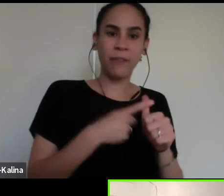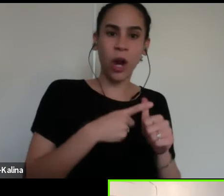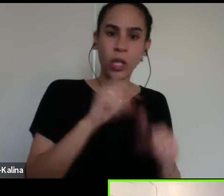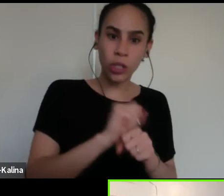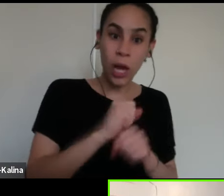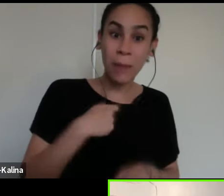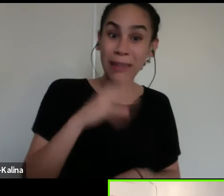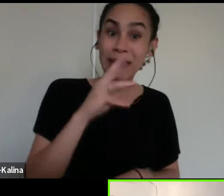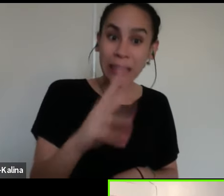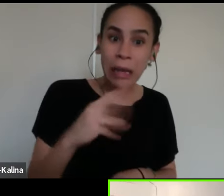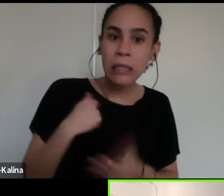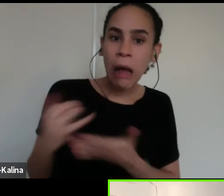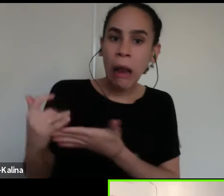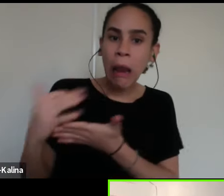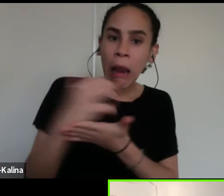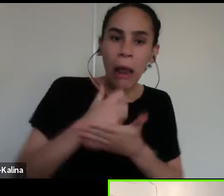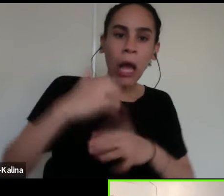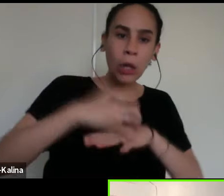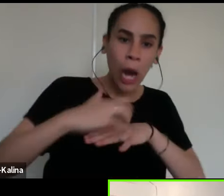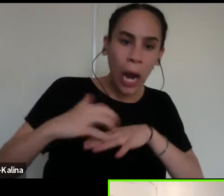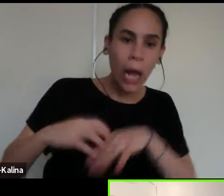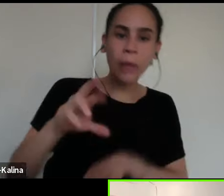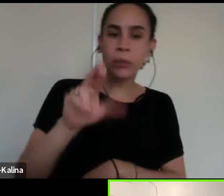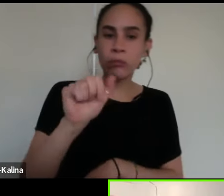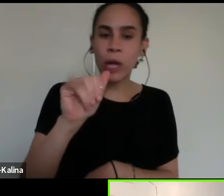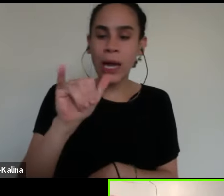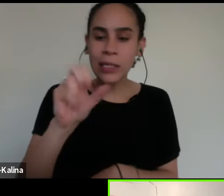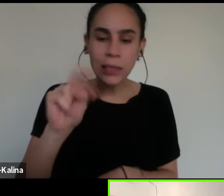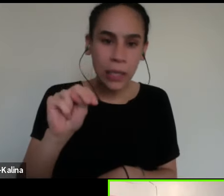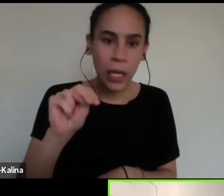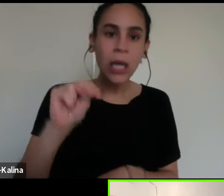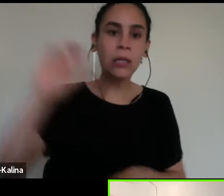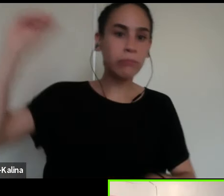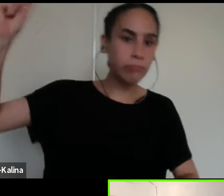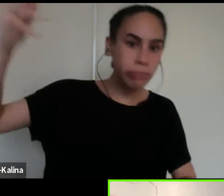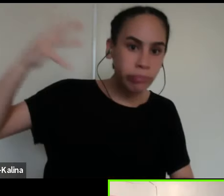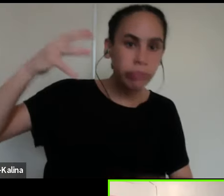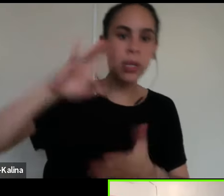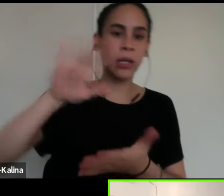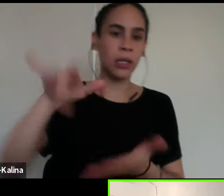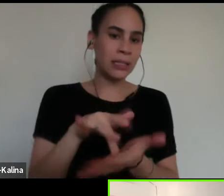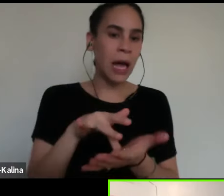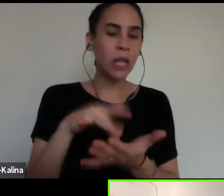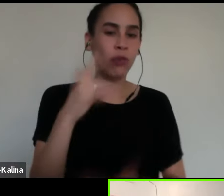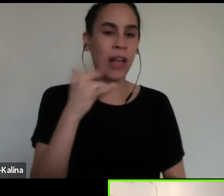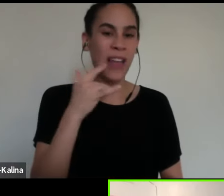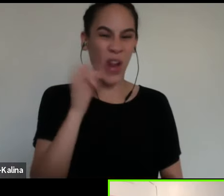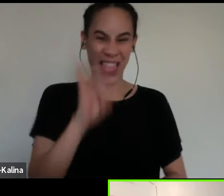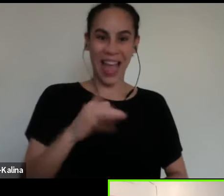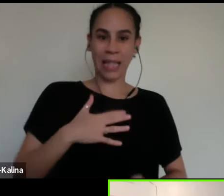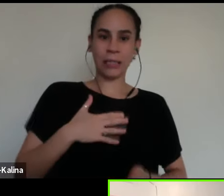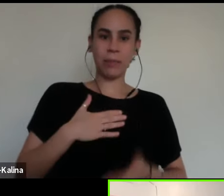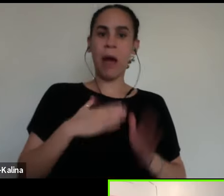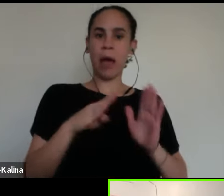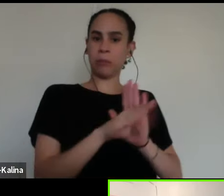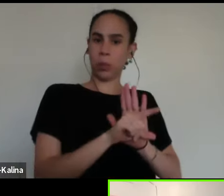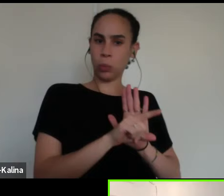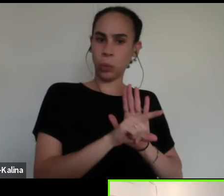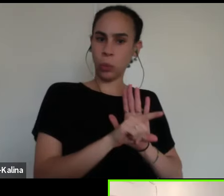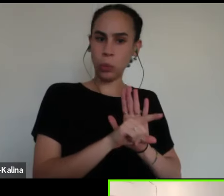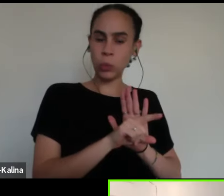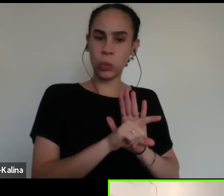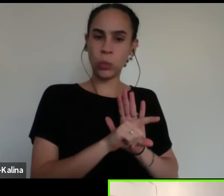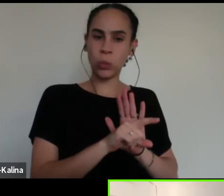grapes under the sun in Central California. And that's sort of the context, right? The sort of that sets